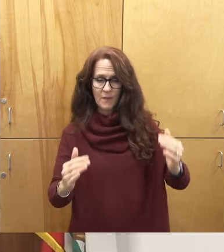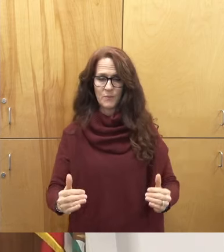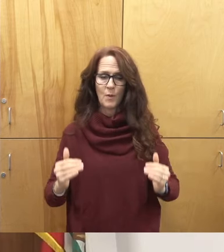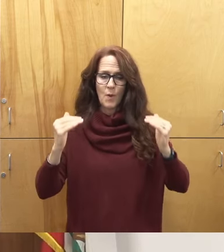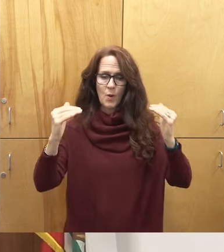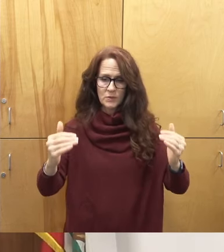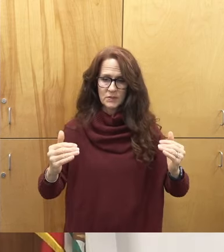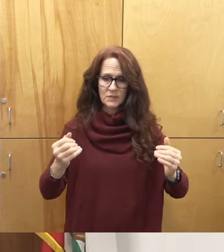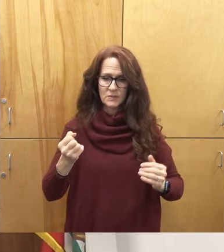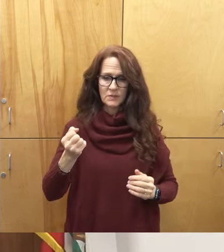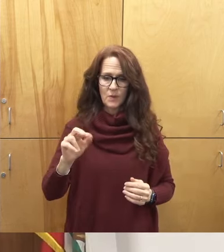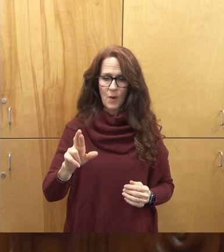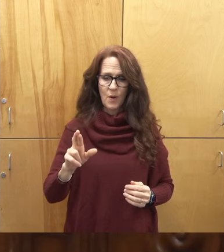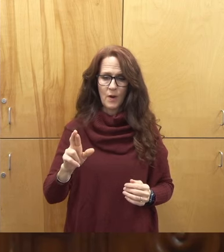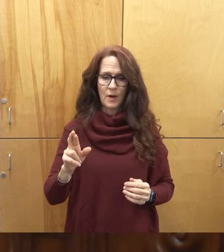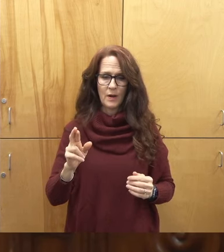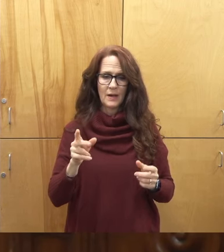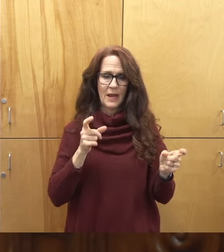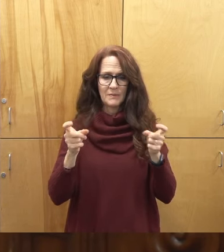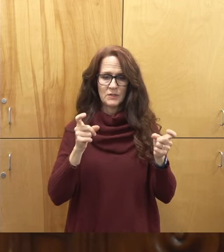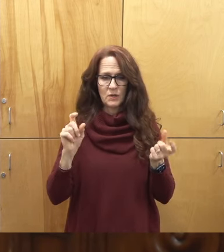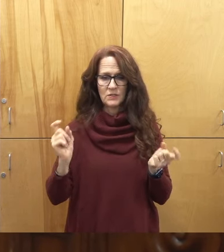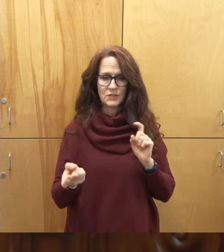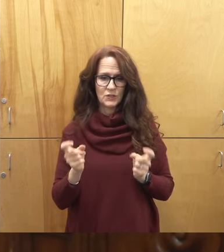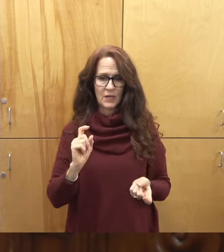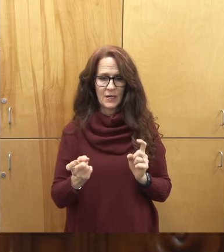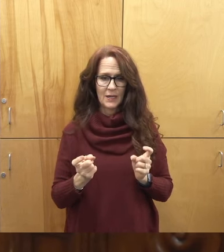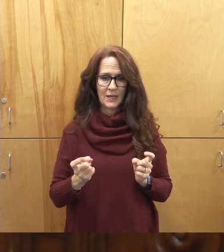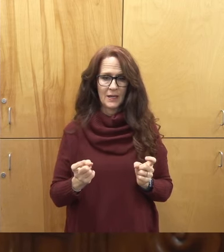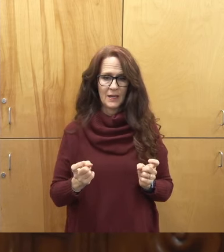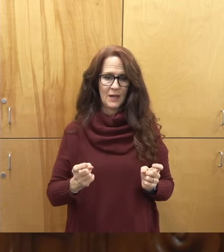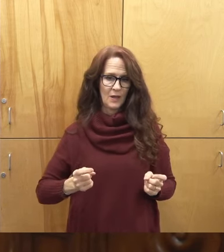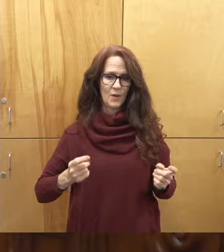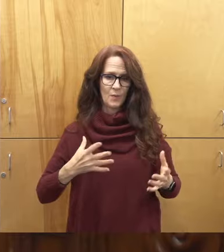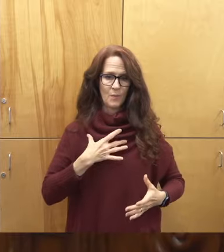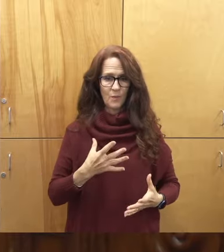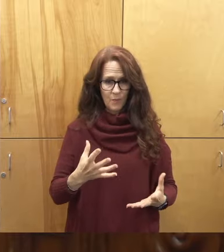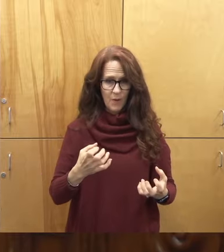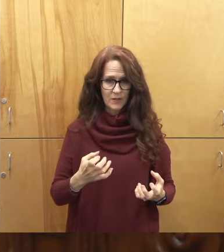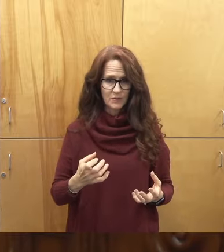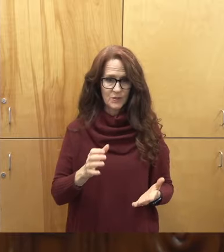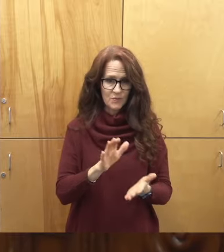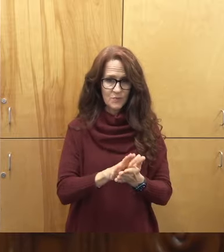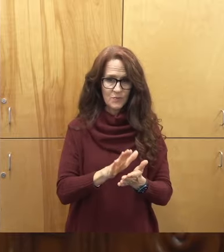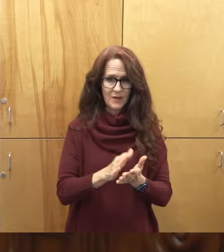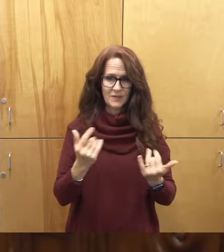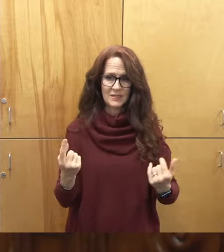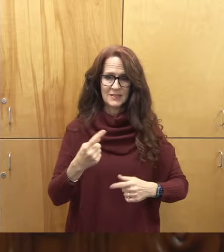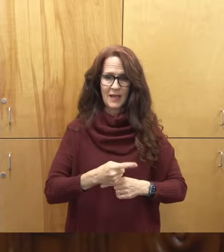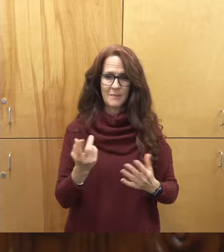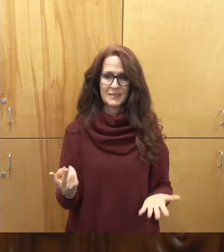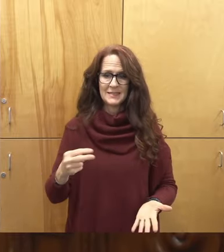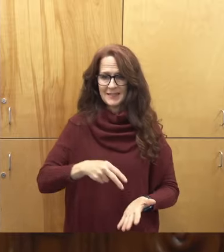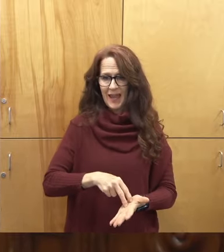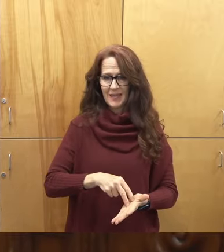promotions or admin changes, we'd like to recognize you at this time, so please stand.